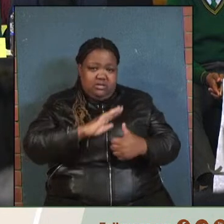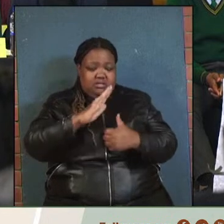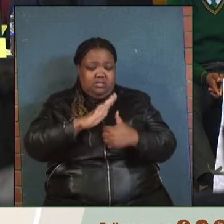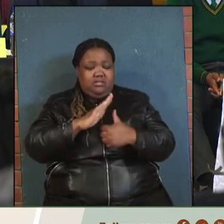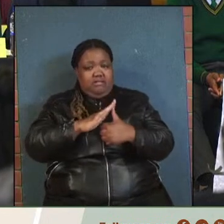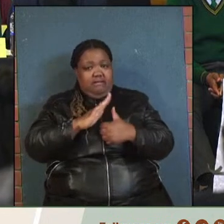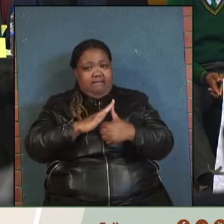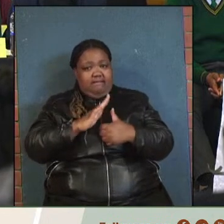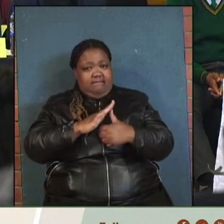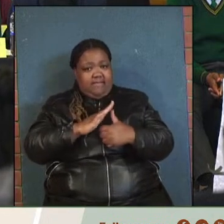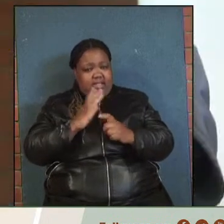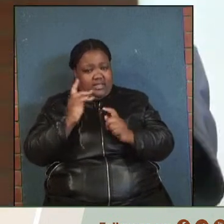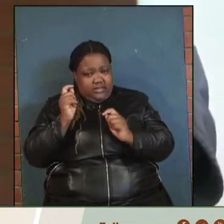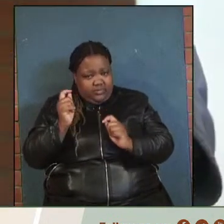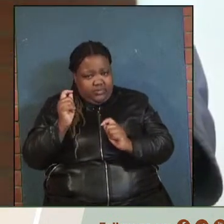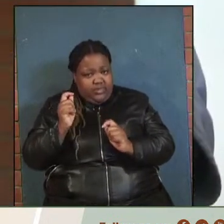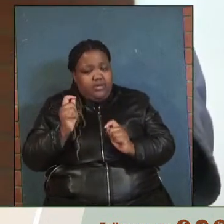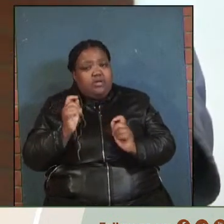honorable,